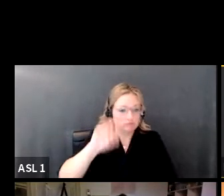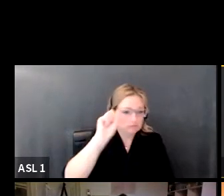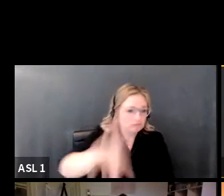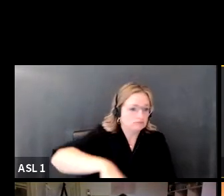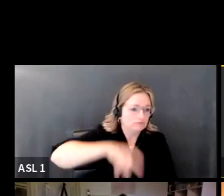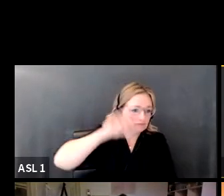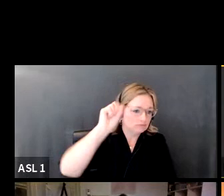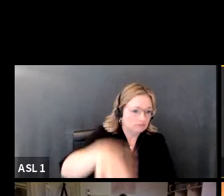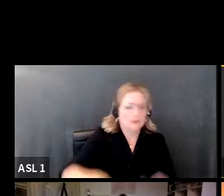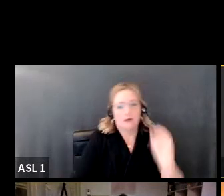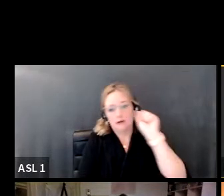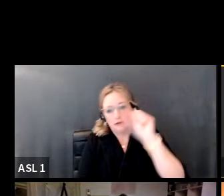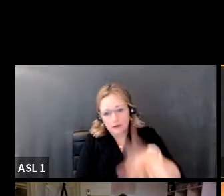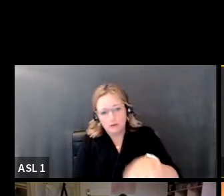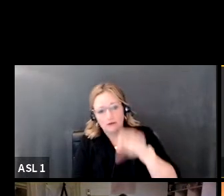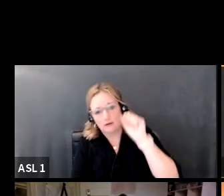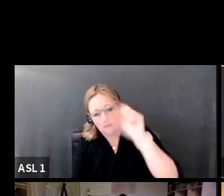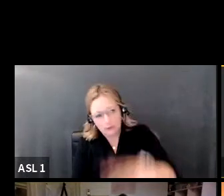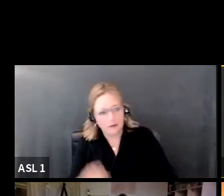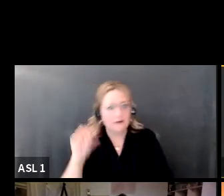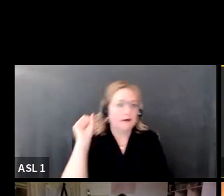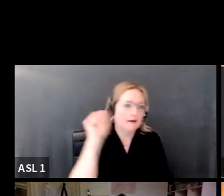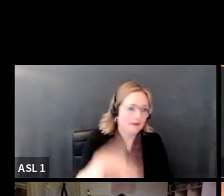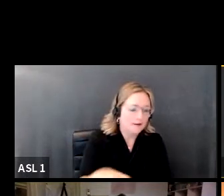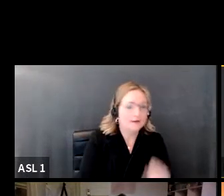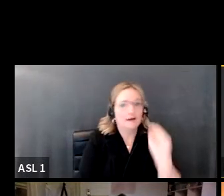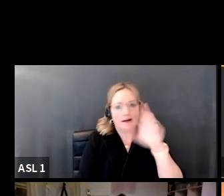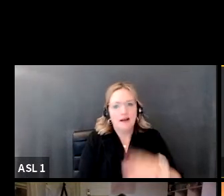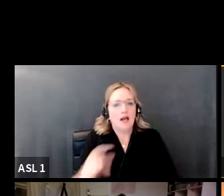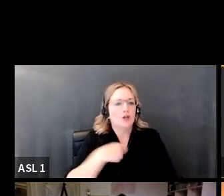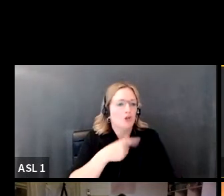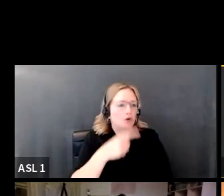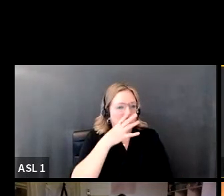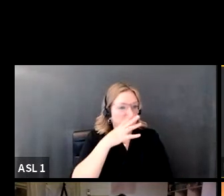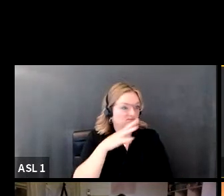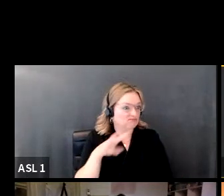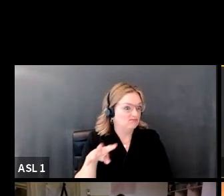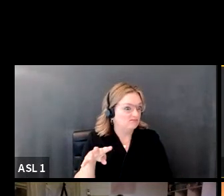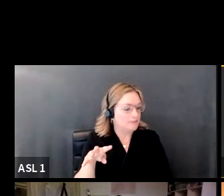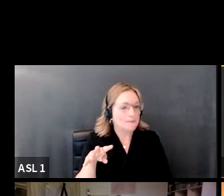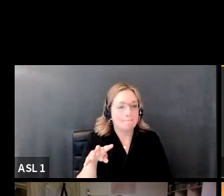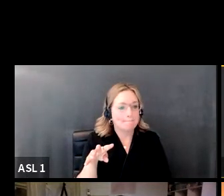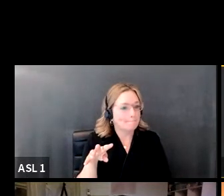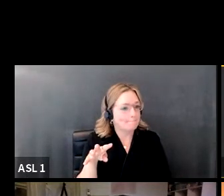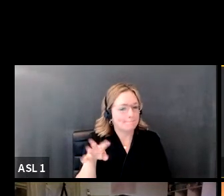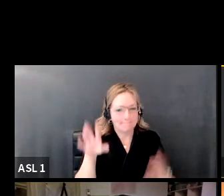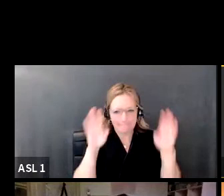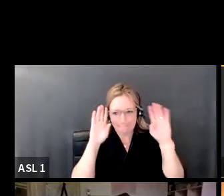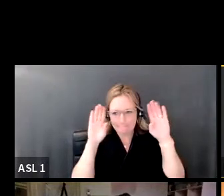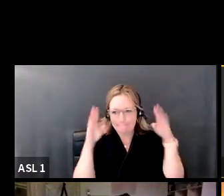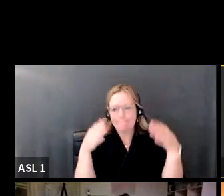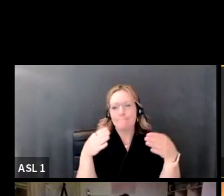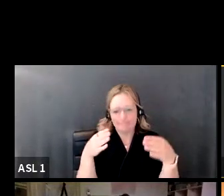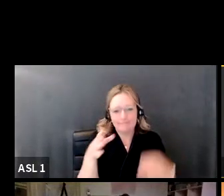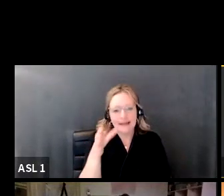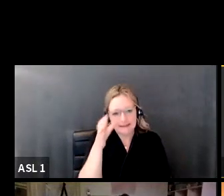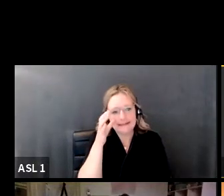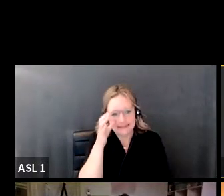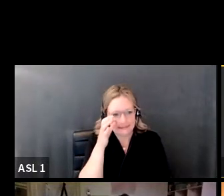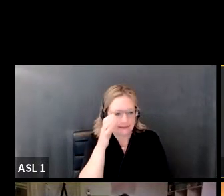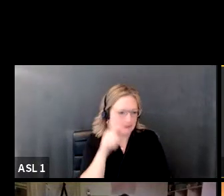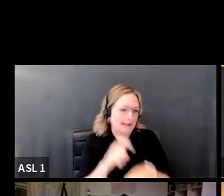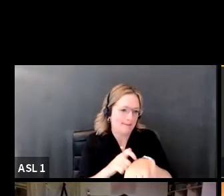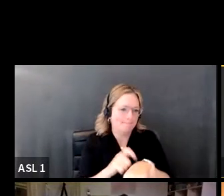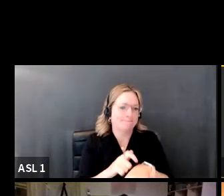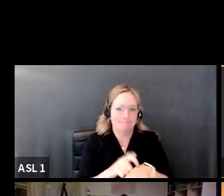making some legitimate points and you have to find a way to address those points and so my first main issue of